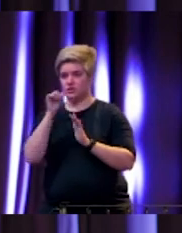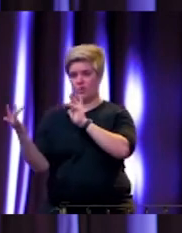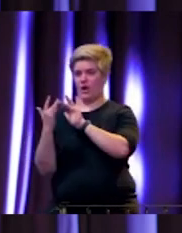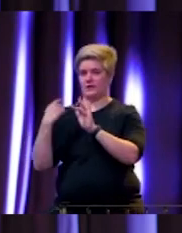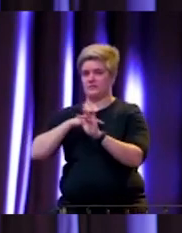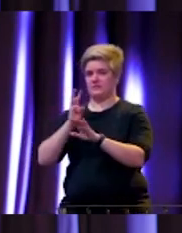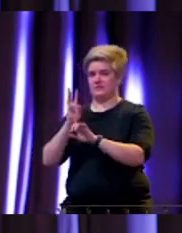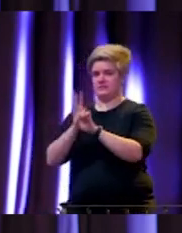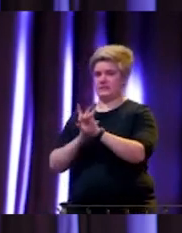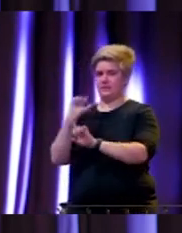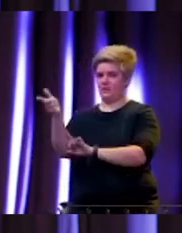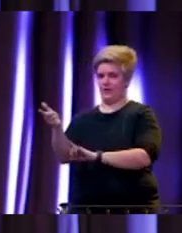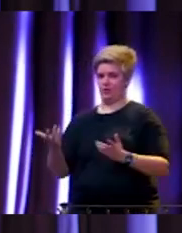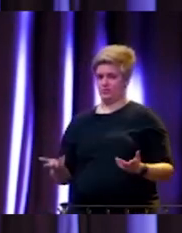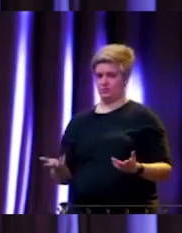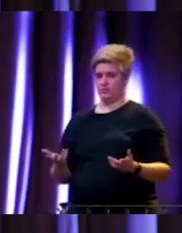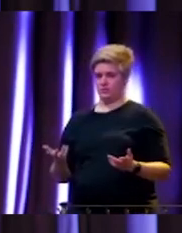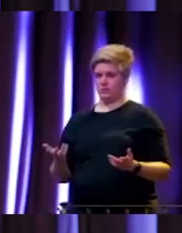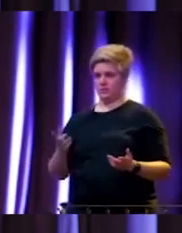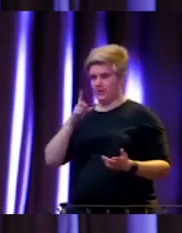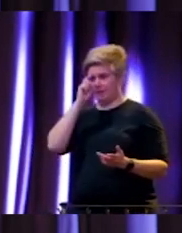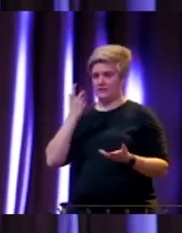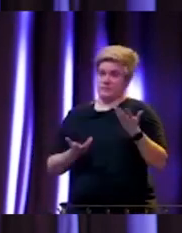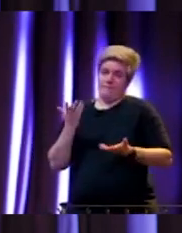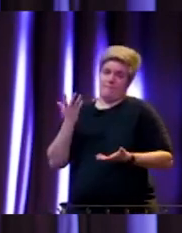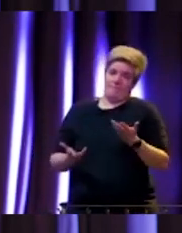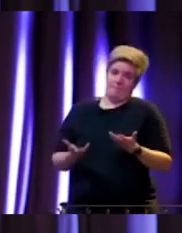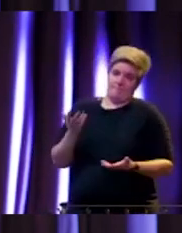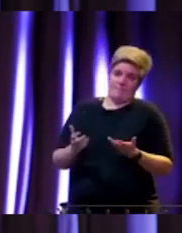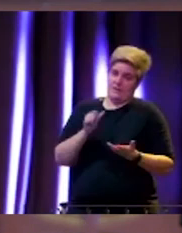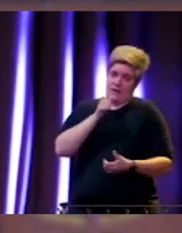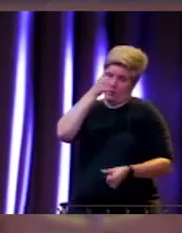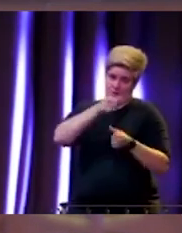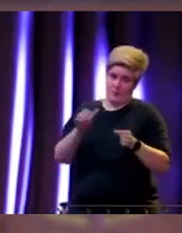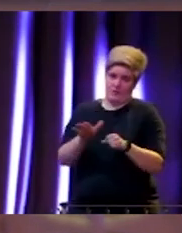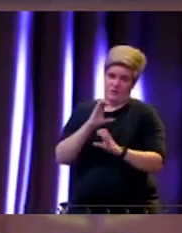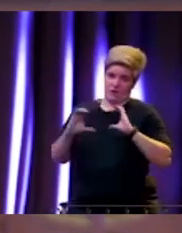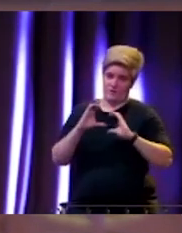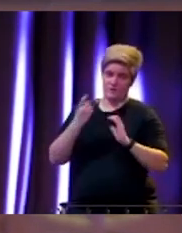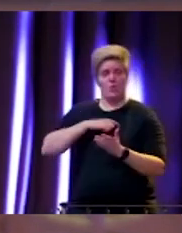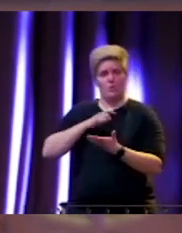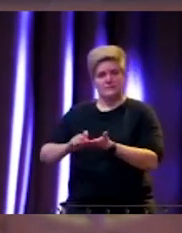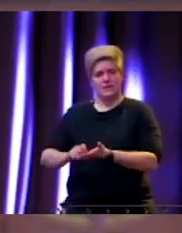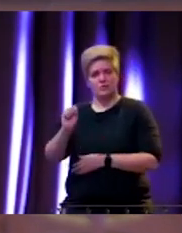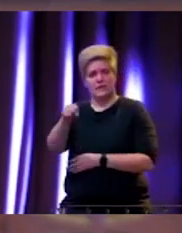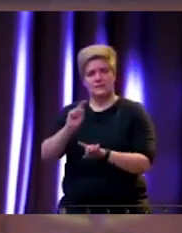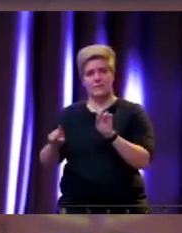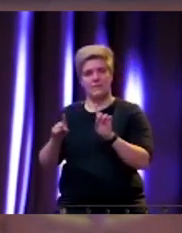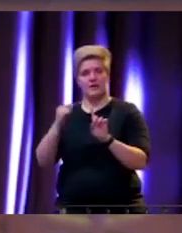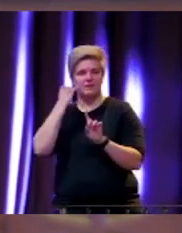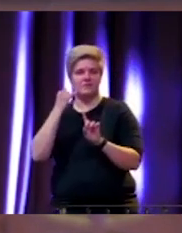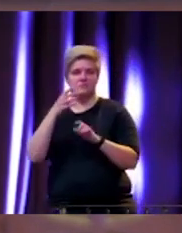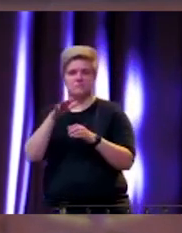us 6 months later because we might not remember all of the conversation. We take notes and stuff, but you know, if you can do it within 30